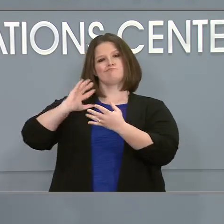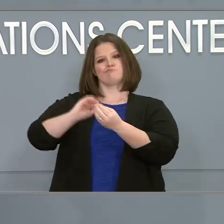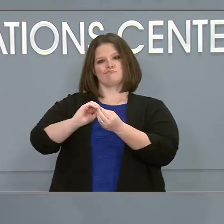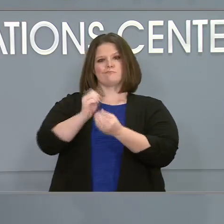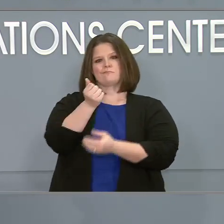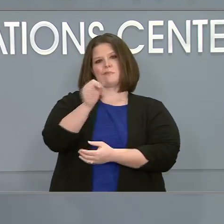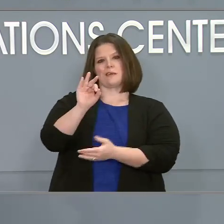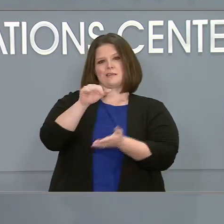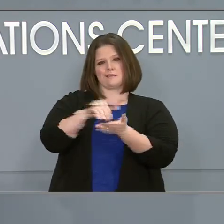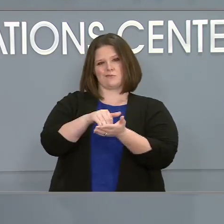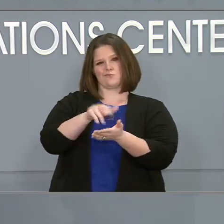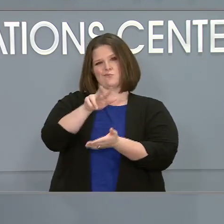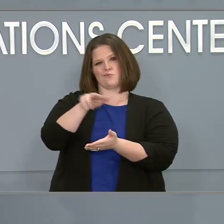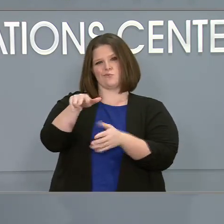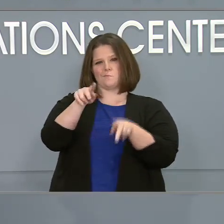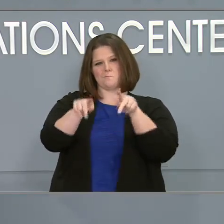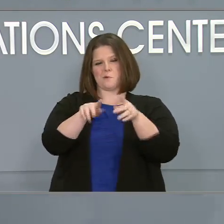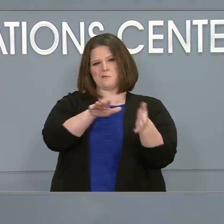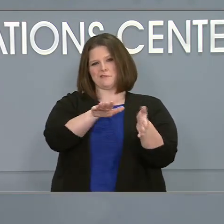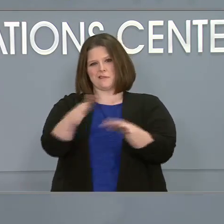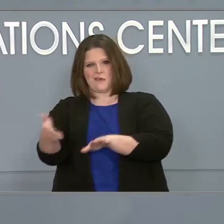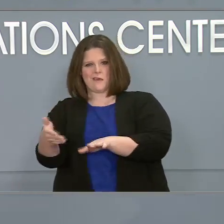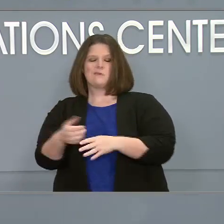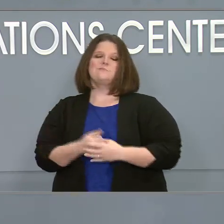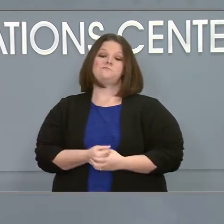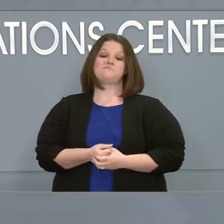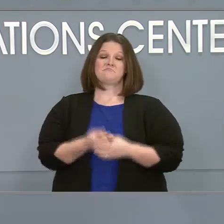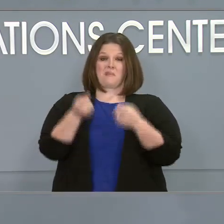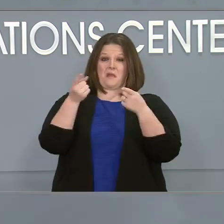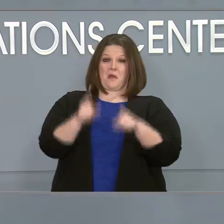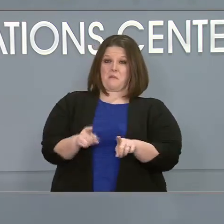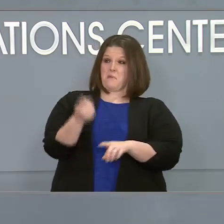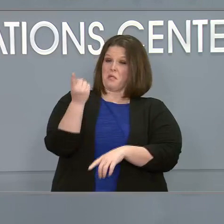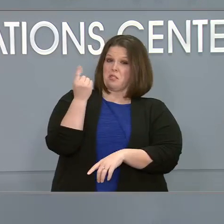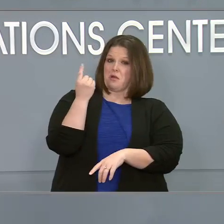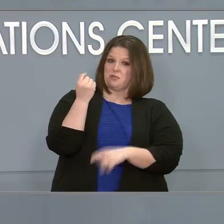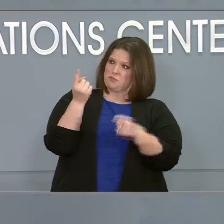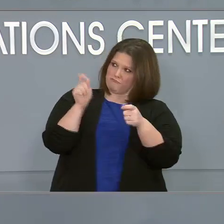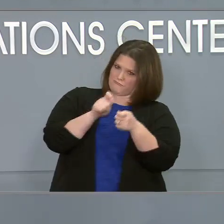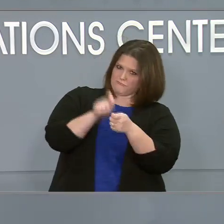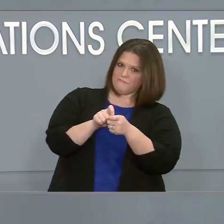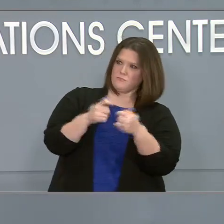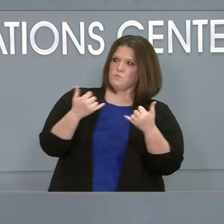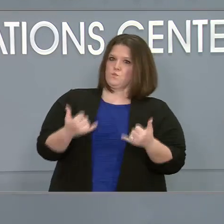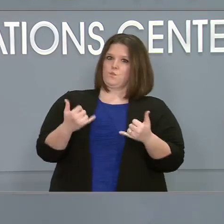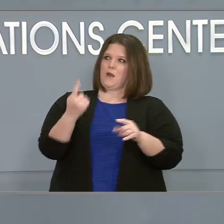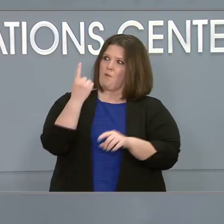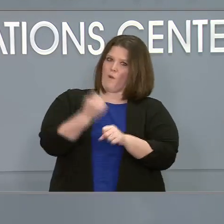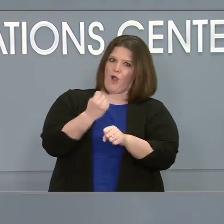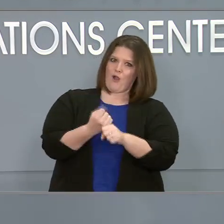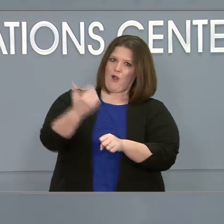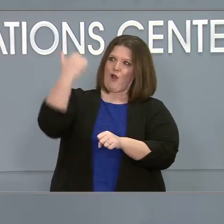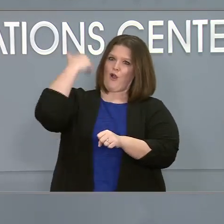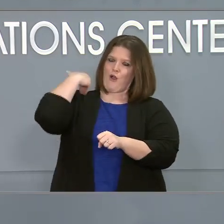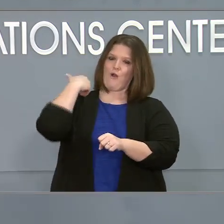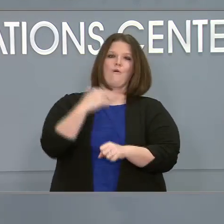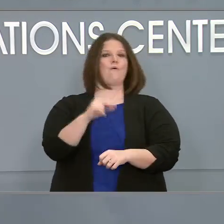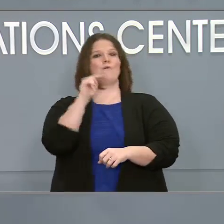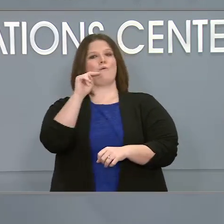19,033 people who've died. 1 year ago today, hospitals in North Carolina started giving the